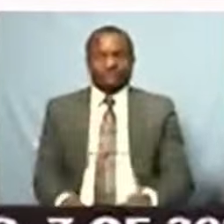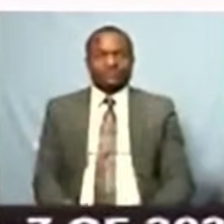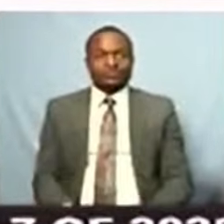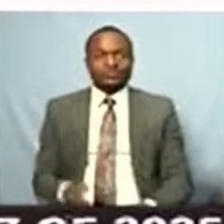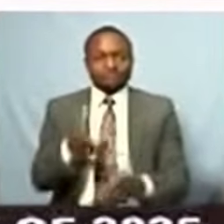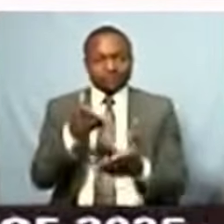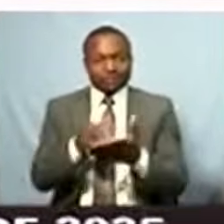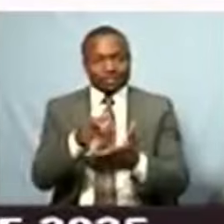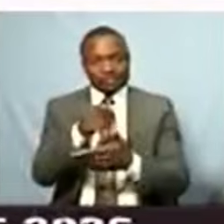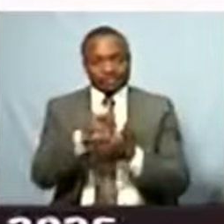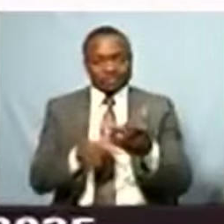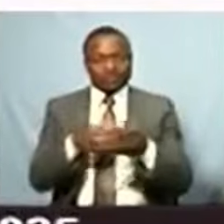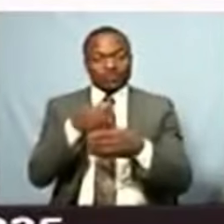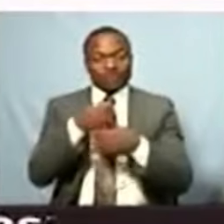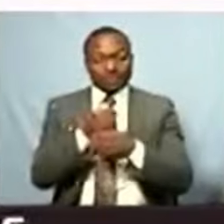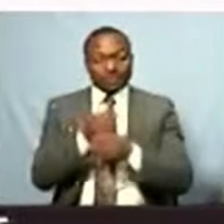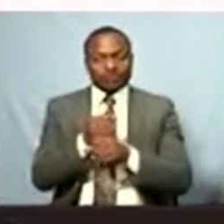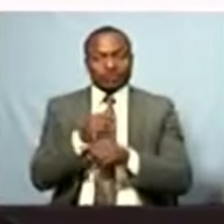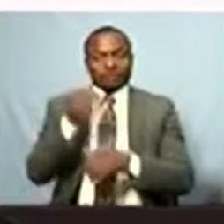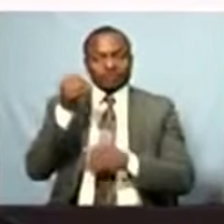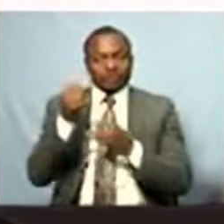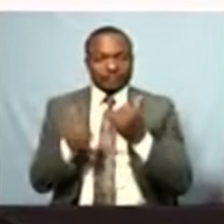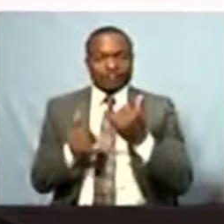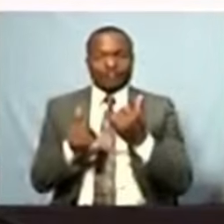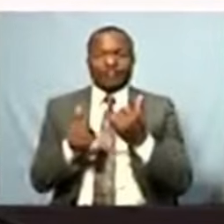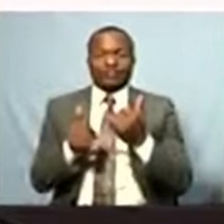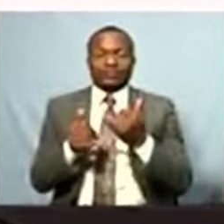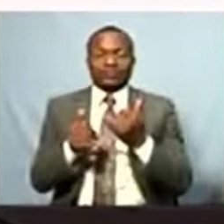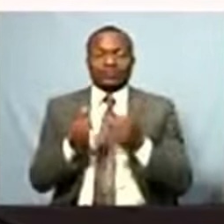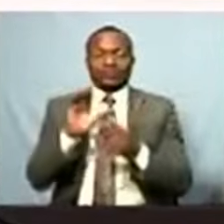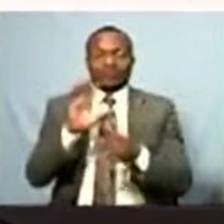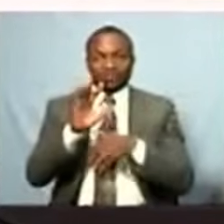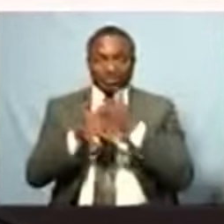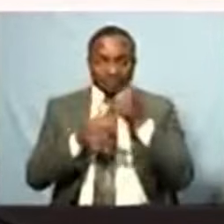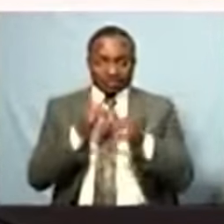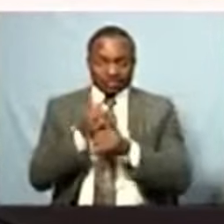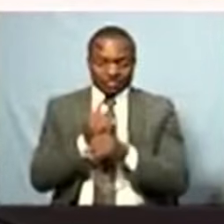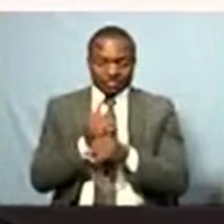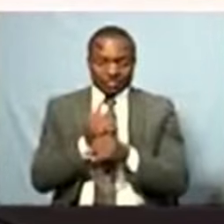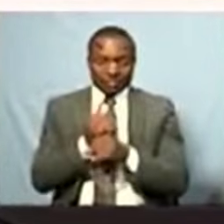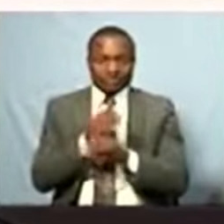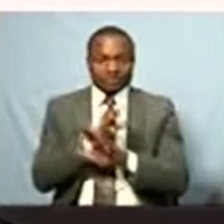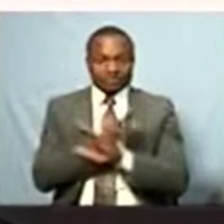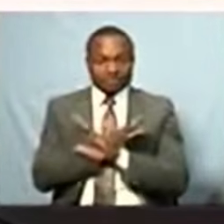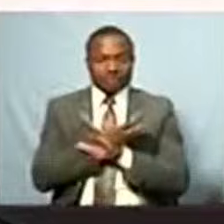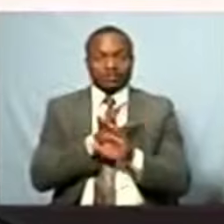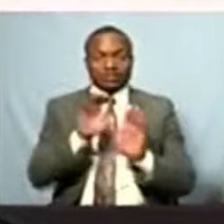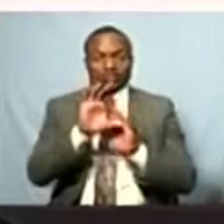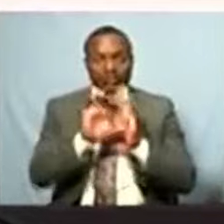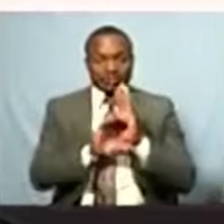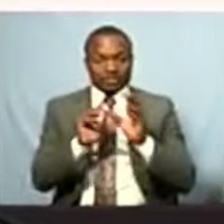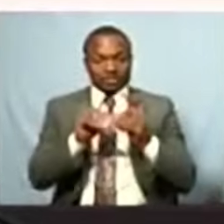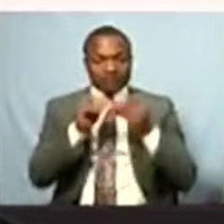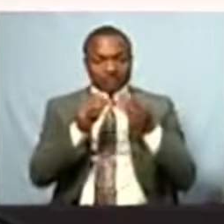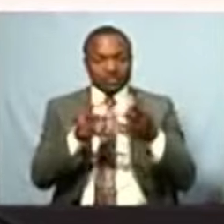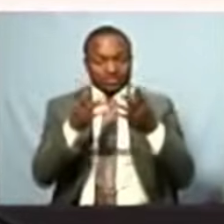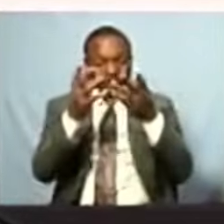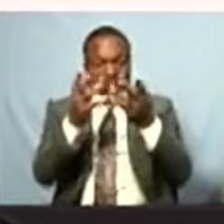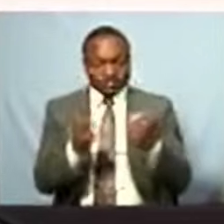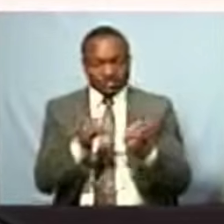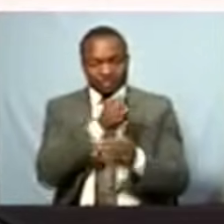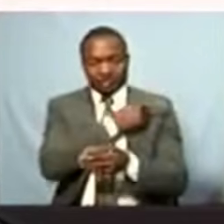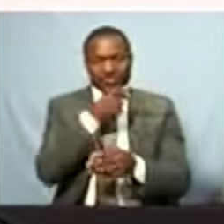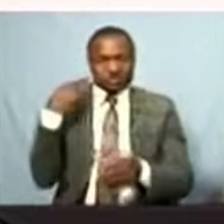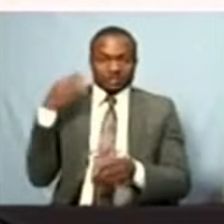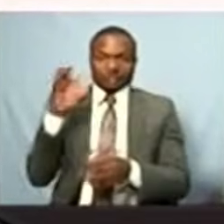This is what would make a complete term of 5 years. The current provision in the Zambian constitution providing for the dissolution of parliament